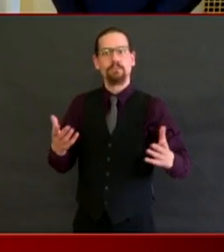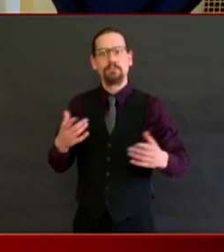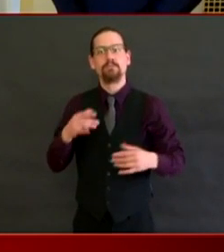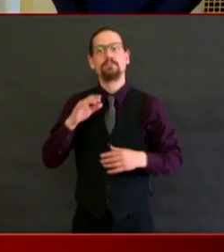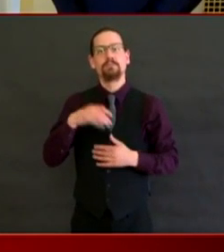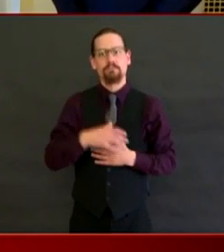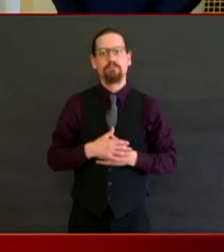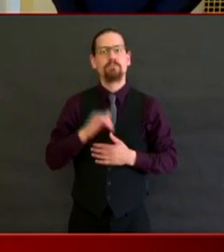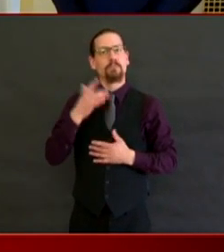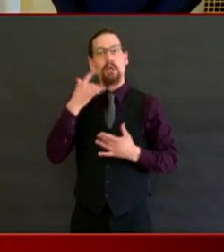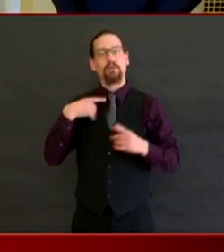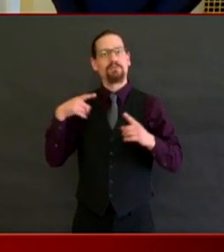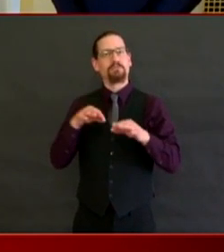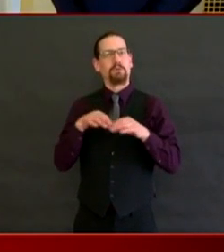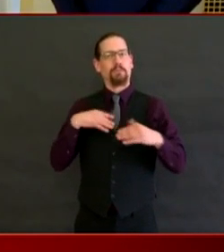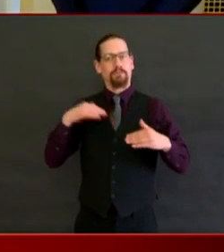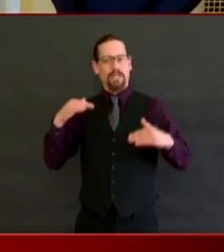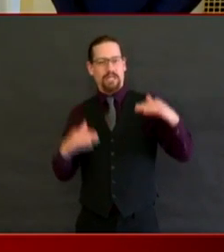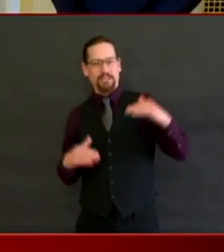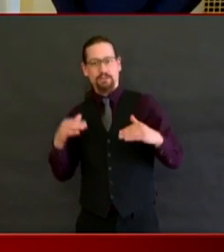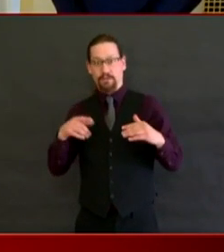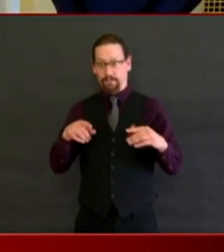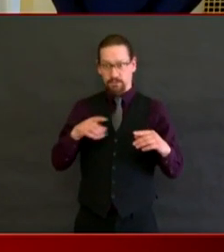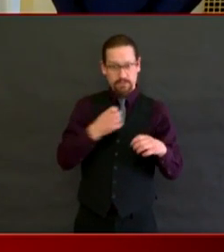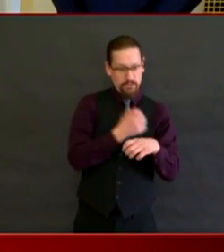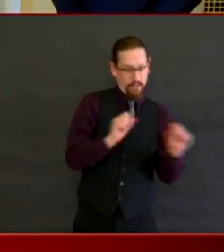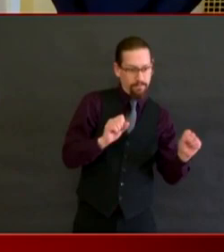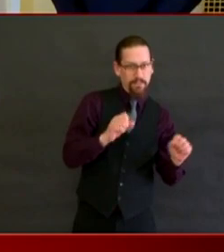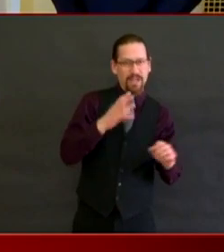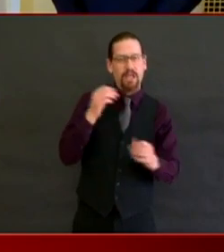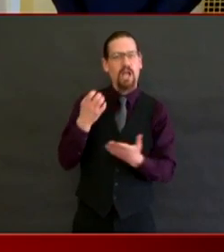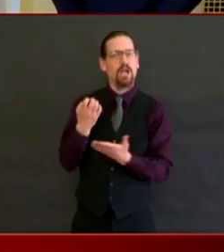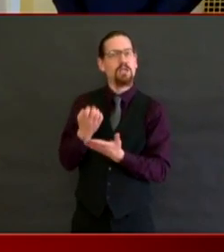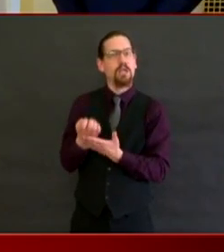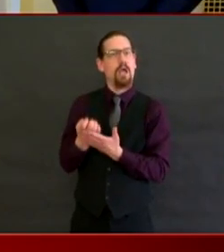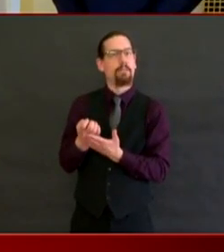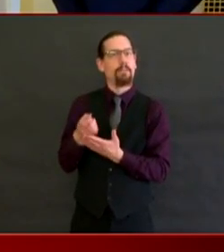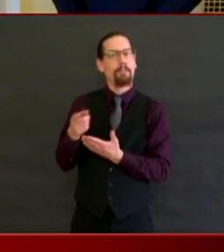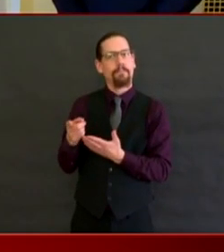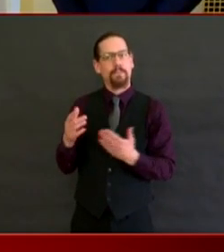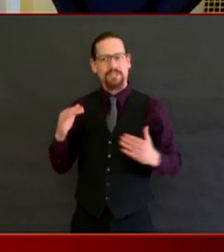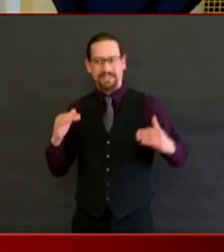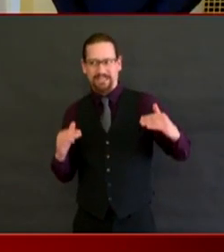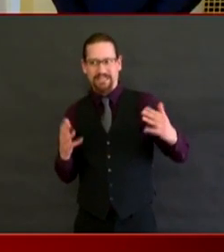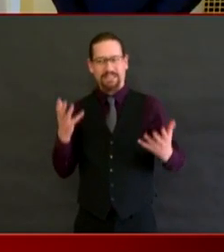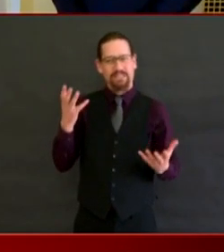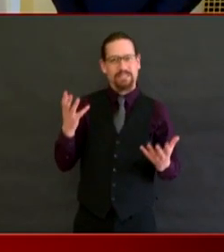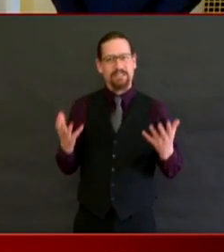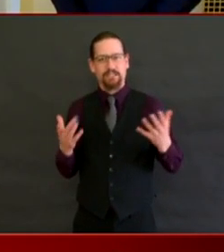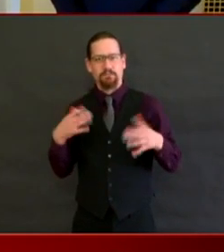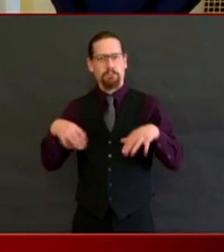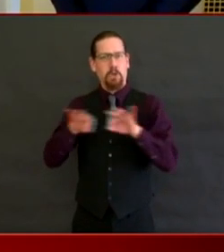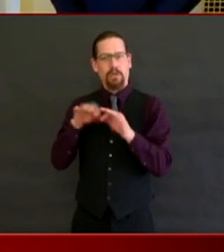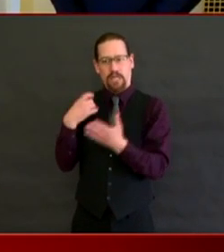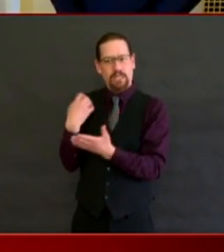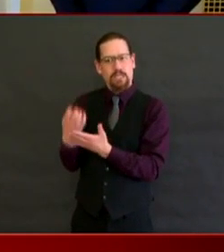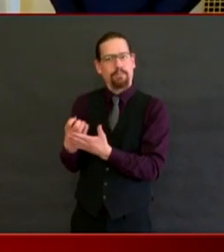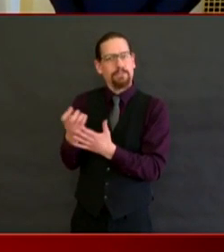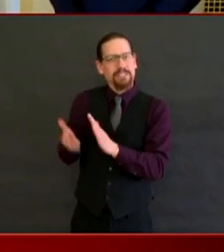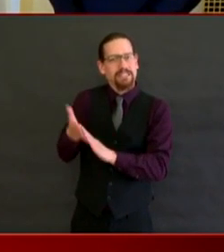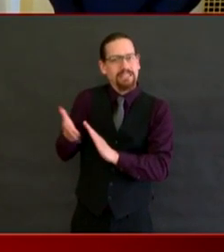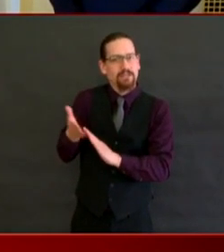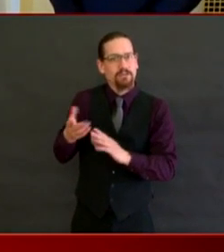economy, and so I'll look at it. I'll make a fact-based decision. I would ask